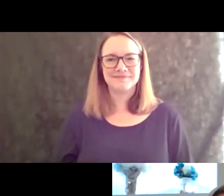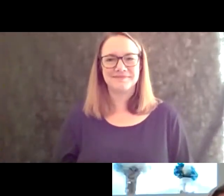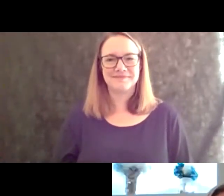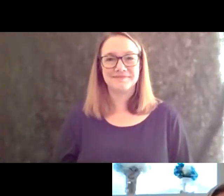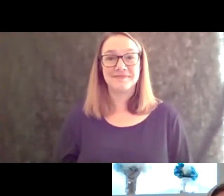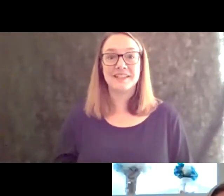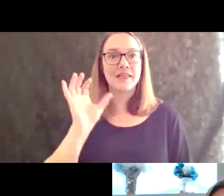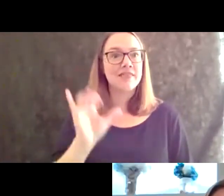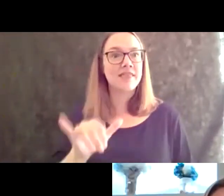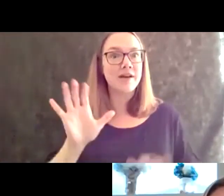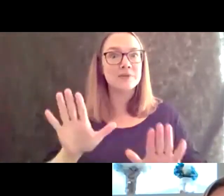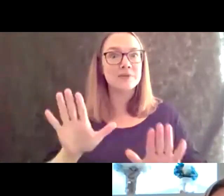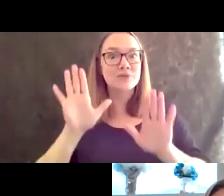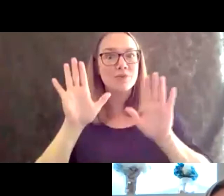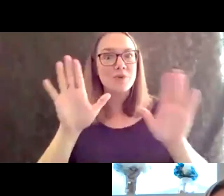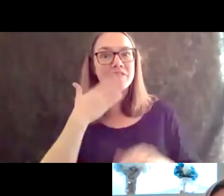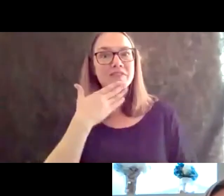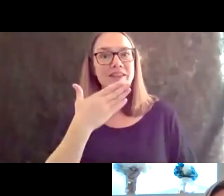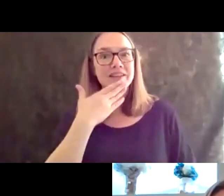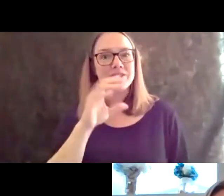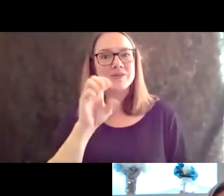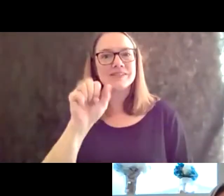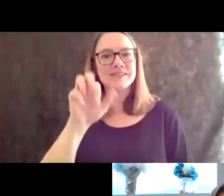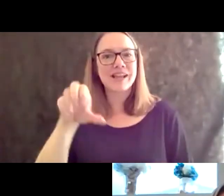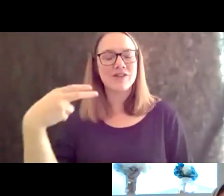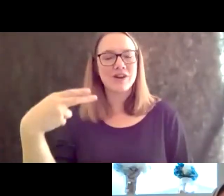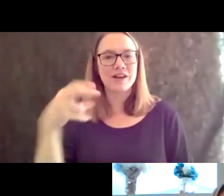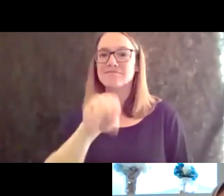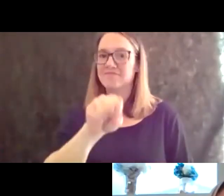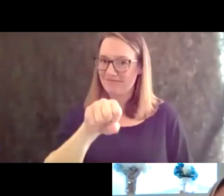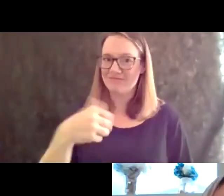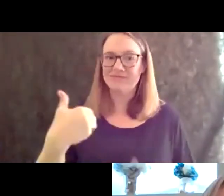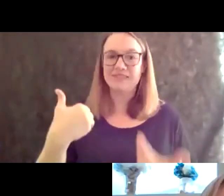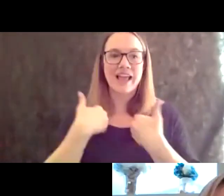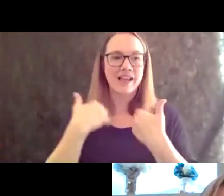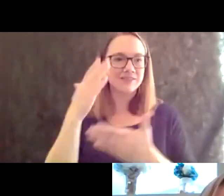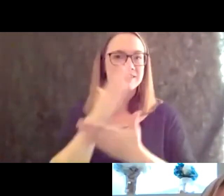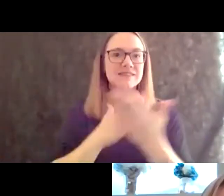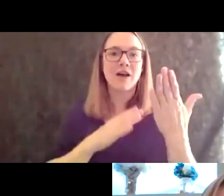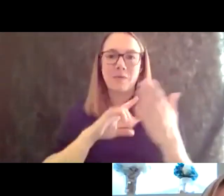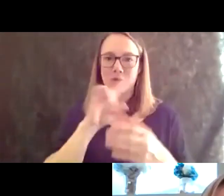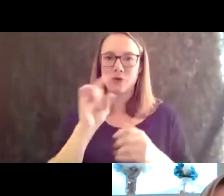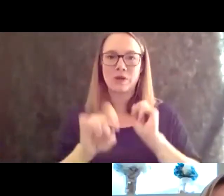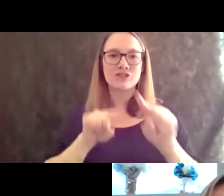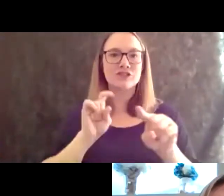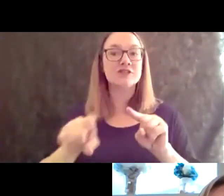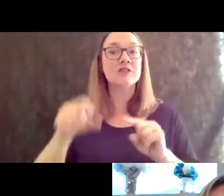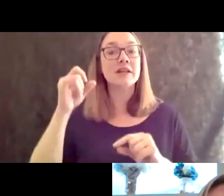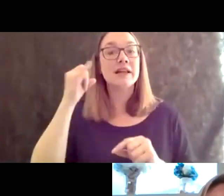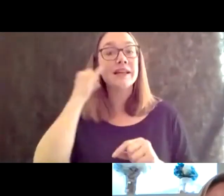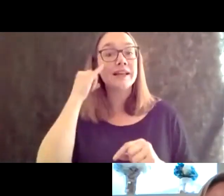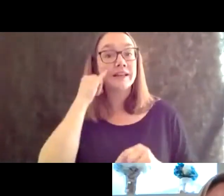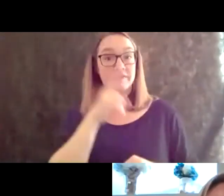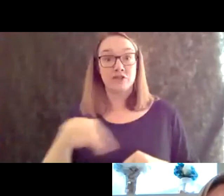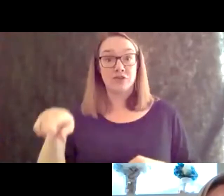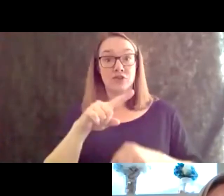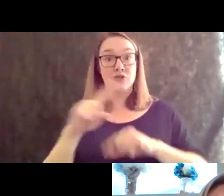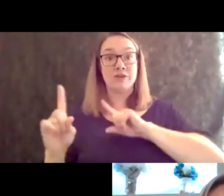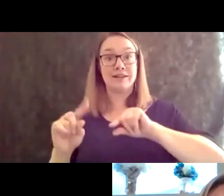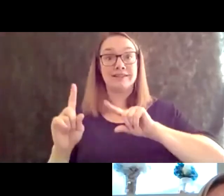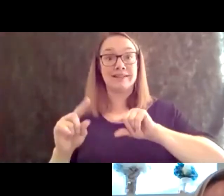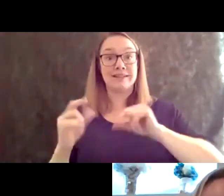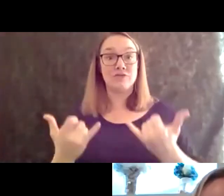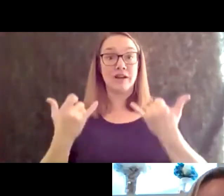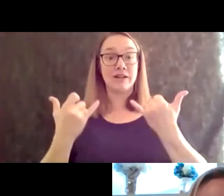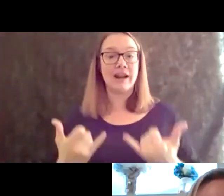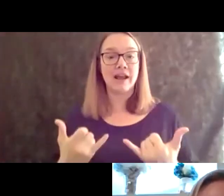That was wonderful. Thank you, Sarah. And we do have a few questions, and I would encourage anybody who's attending right now to send their questions